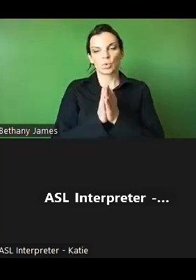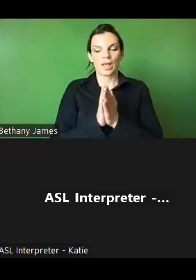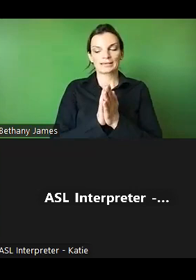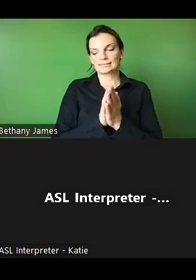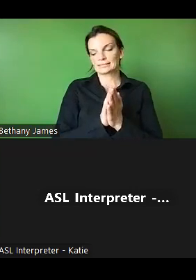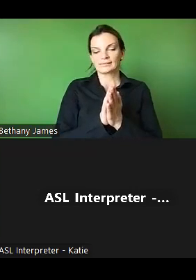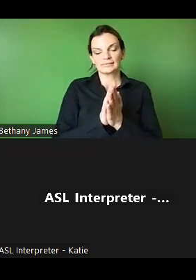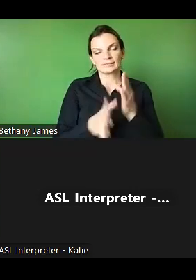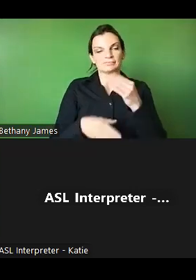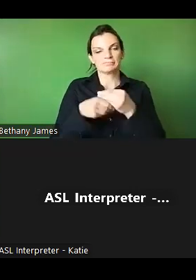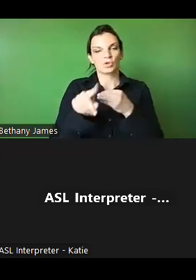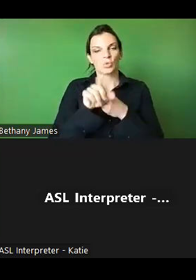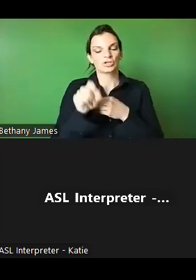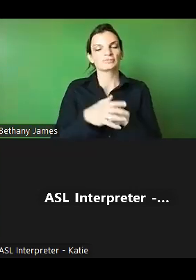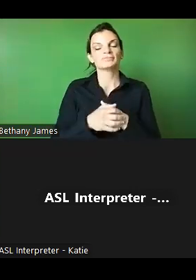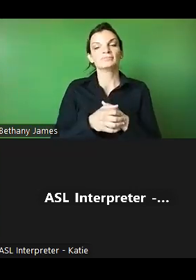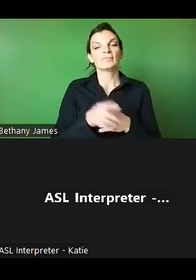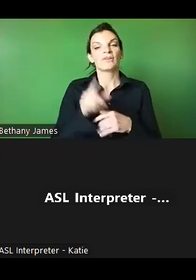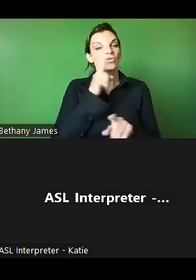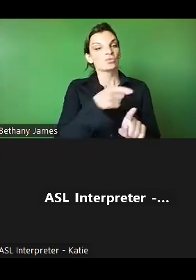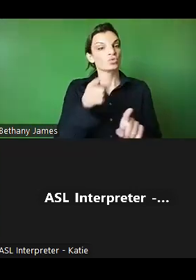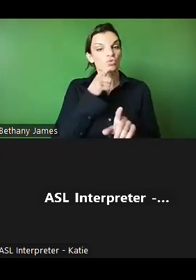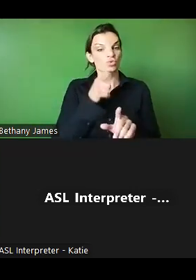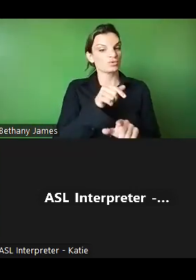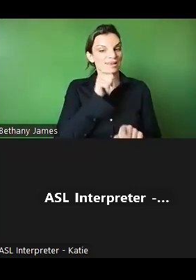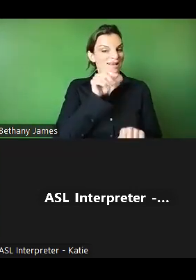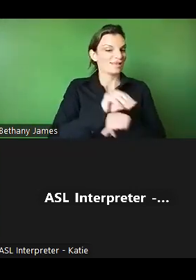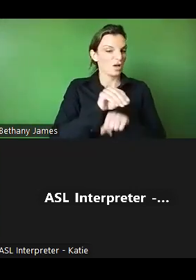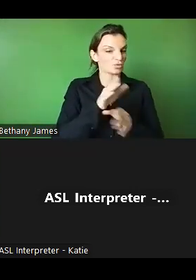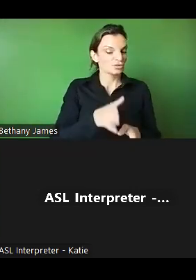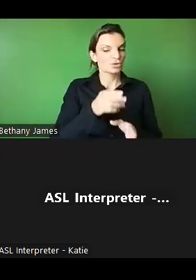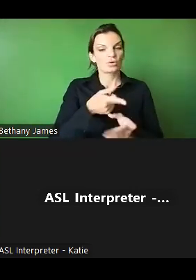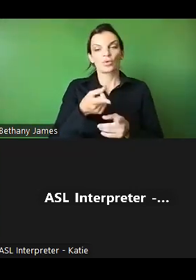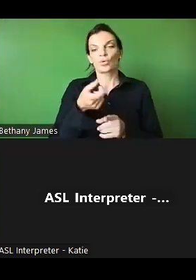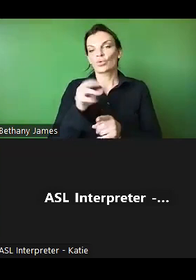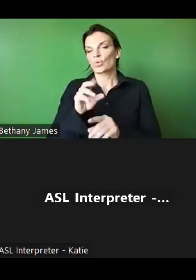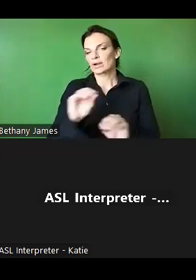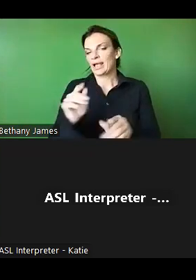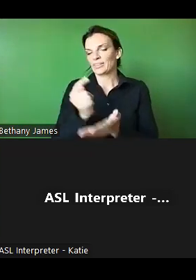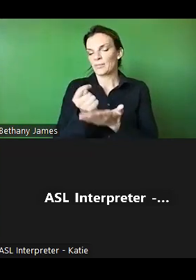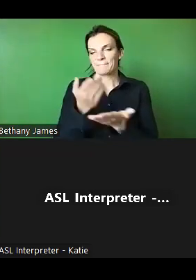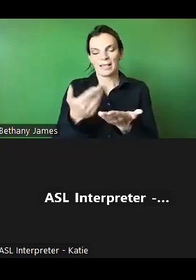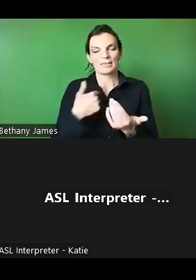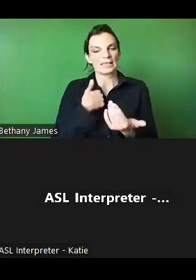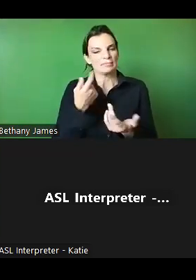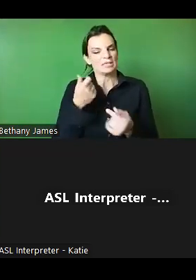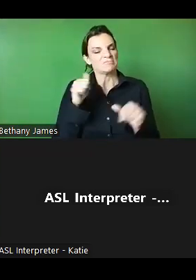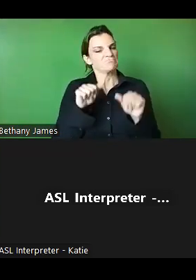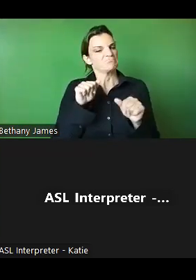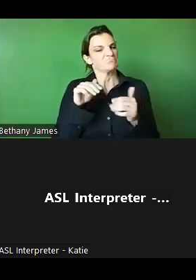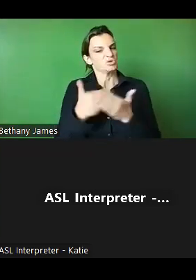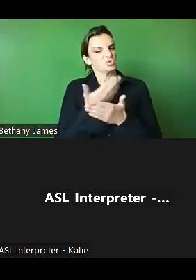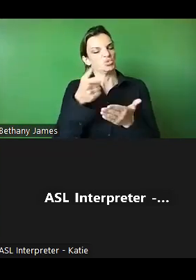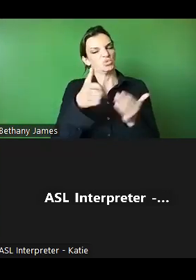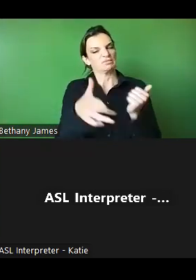question. For non-therapists or non-counselors on the call, or someone who's just not as familiar maybe with some of the technical